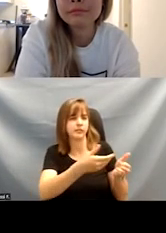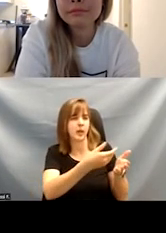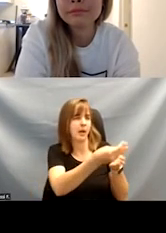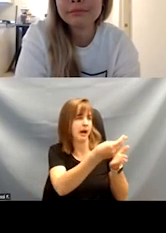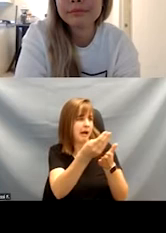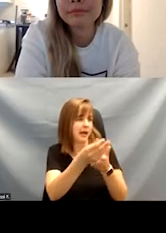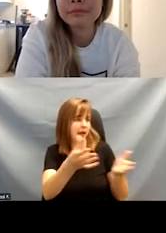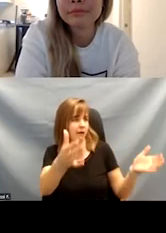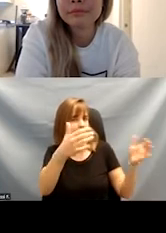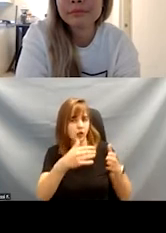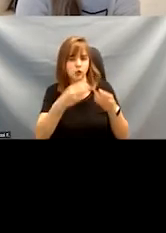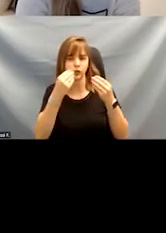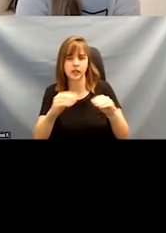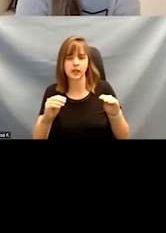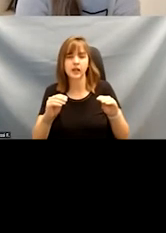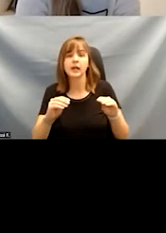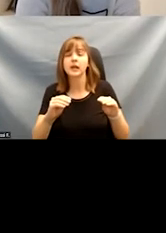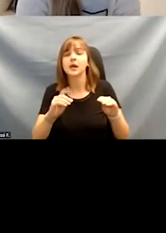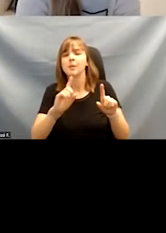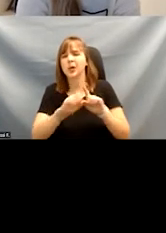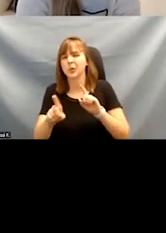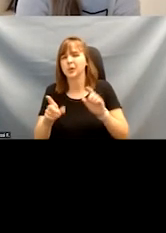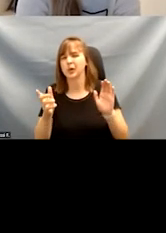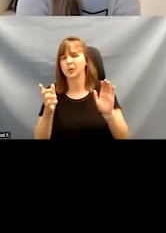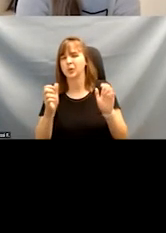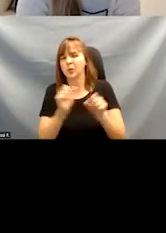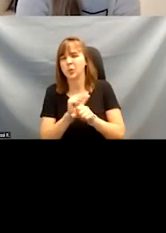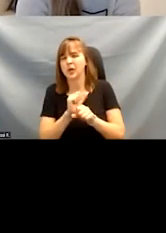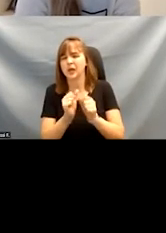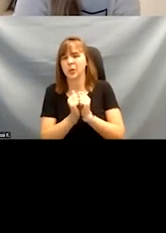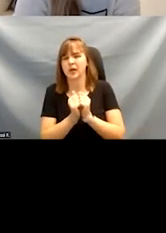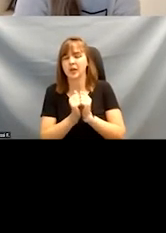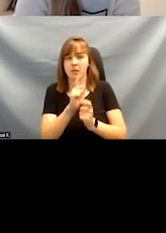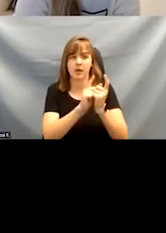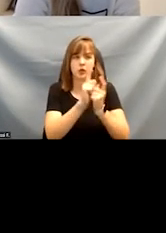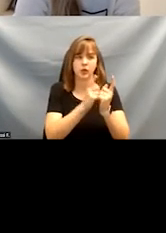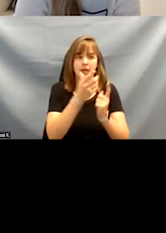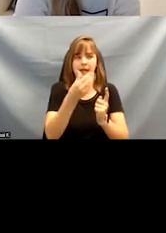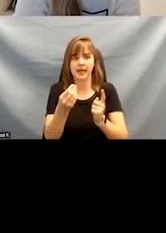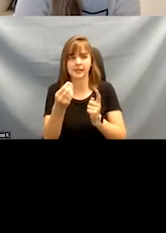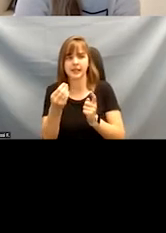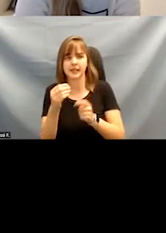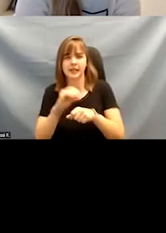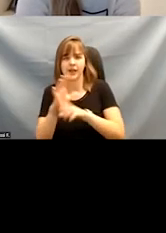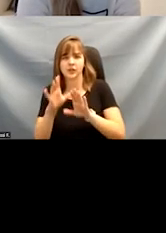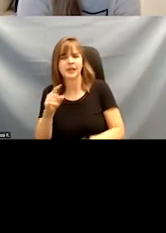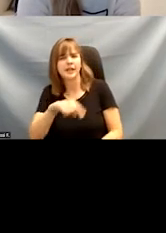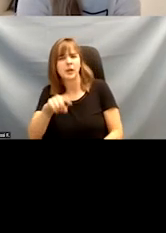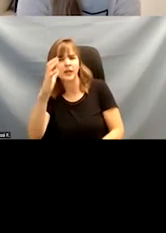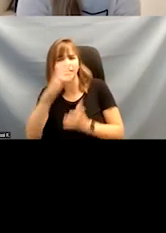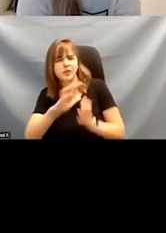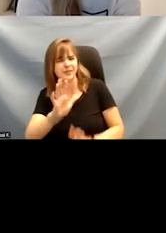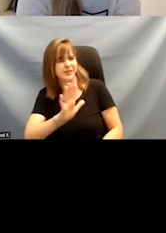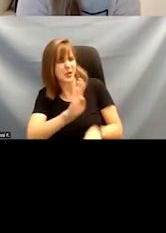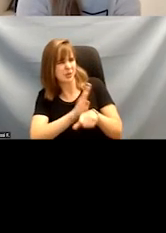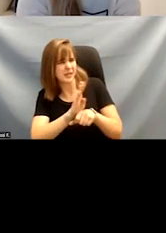started working with our kind of mentors and advisors, and as we started telling people about the idea, they were really confused. One, they're like, wait, what kind of